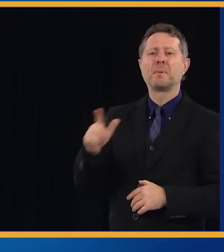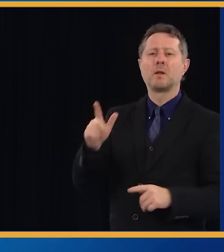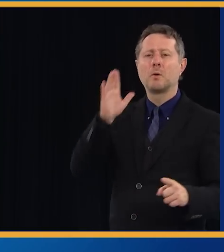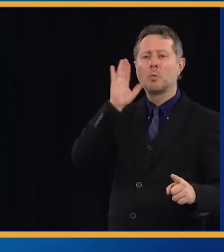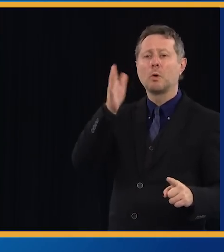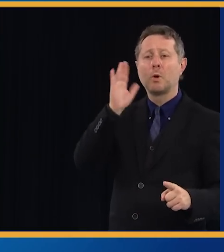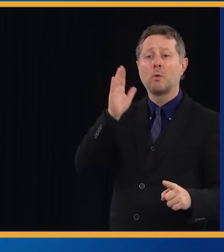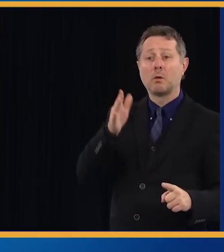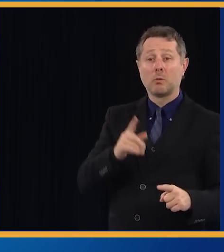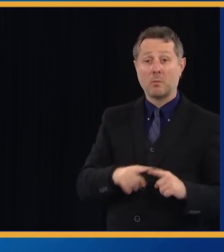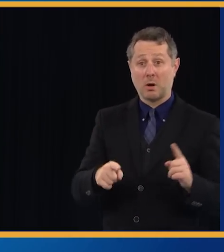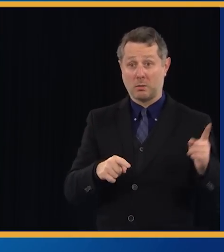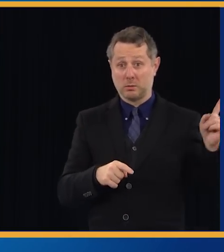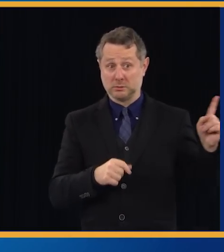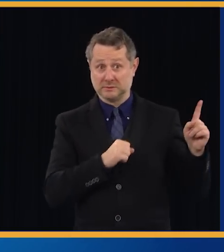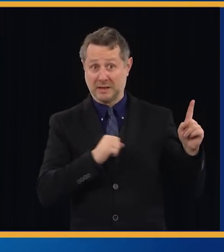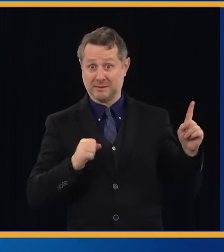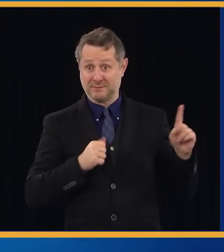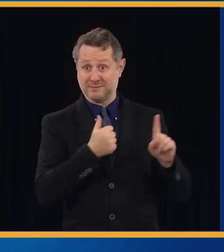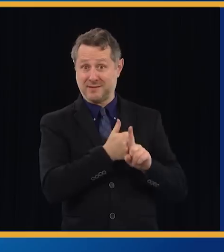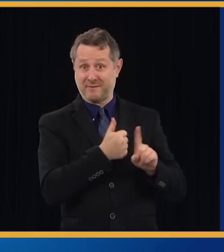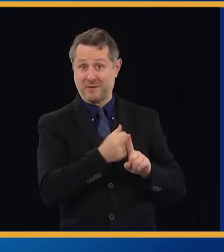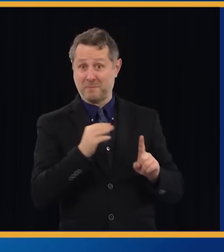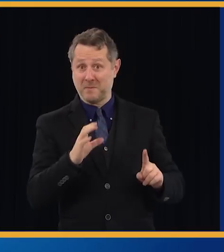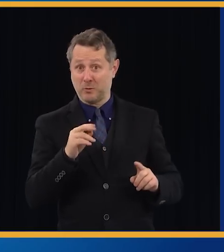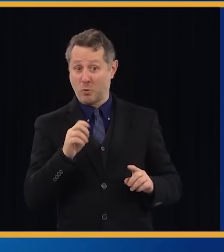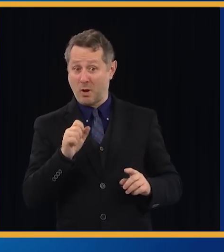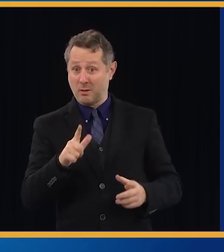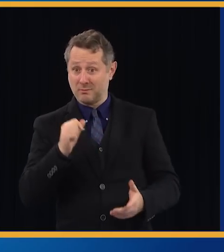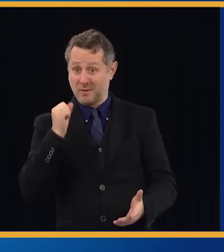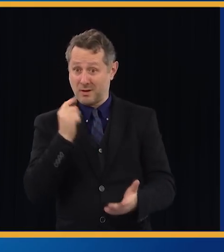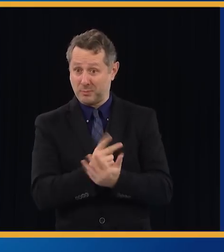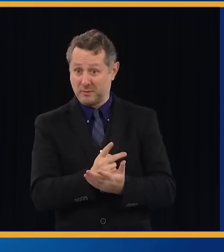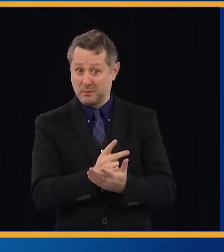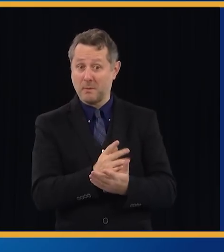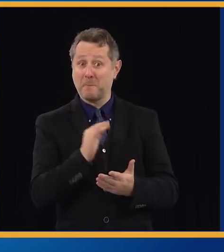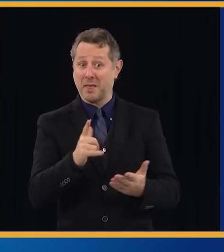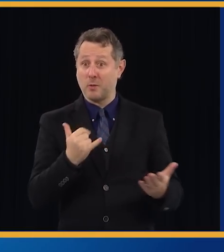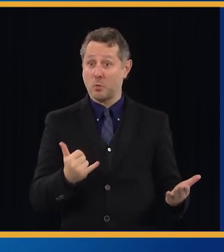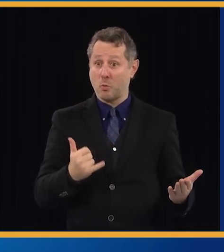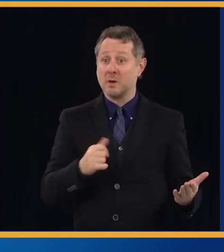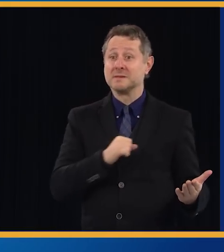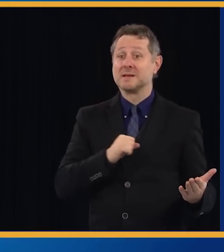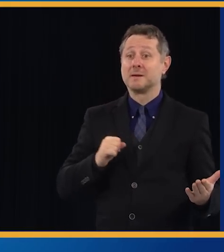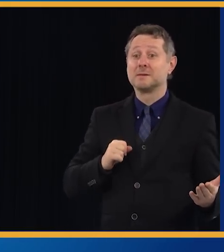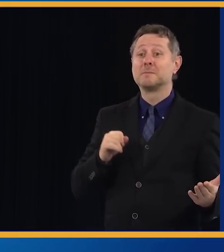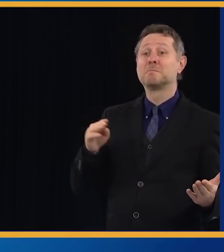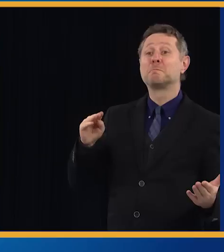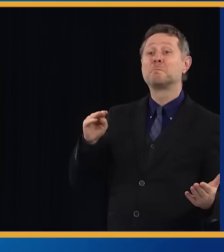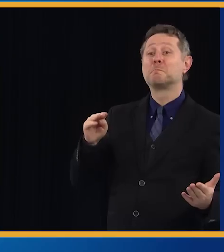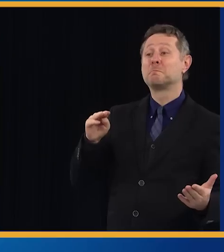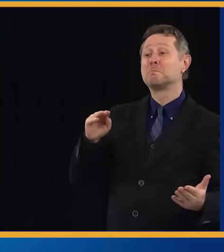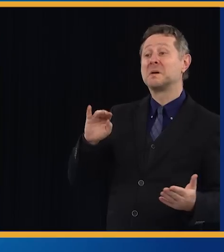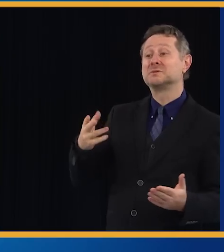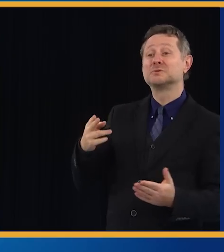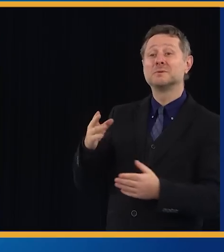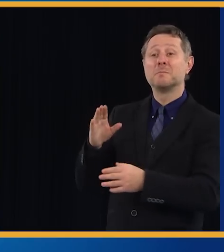Senate passed it, this current bill, Senator Mitch McConnell goes out and he says,